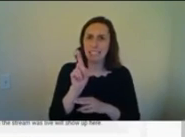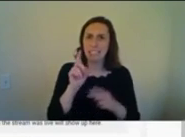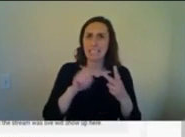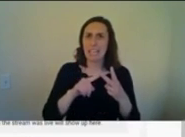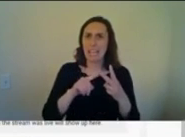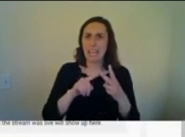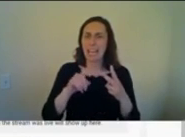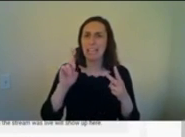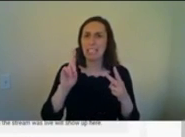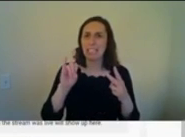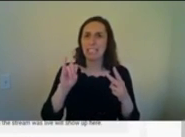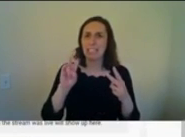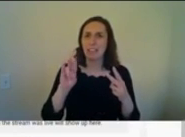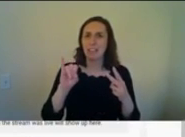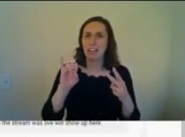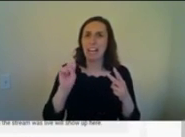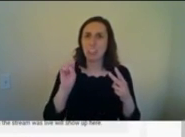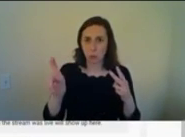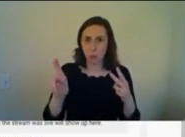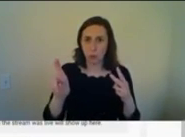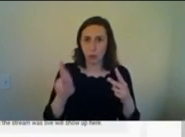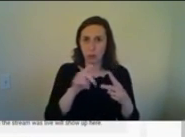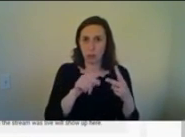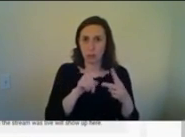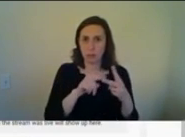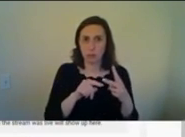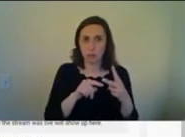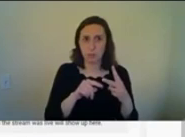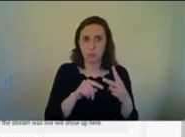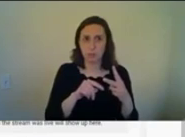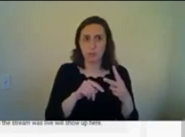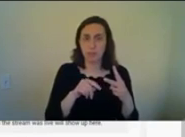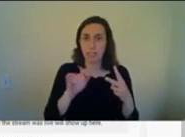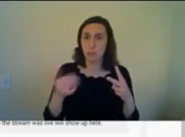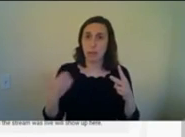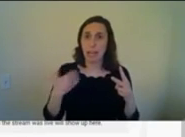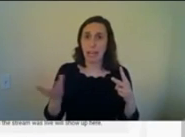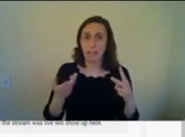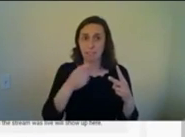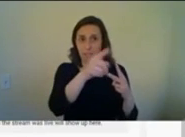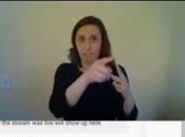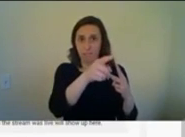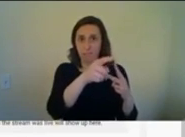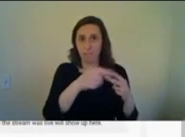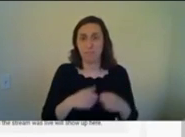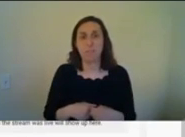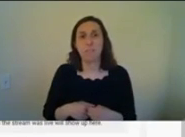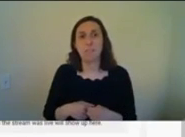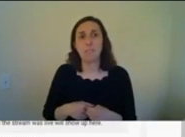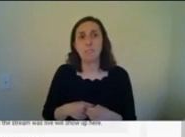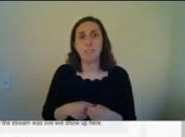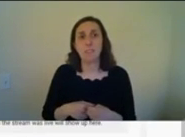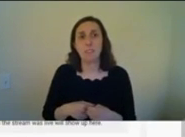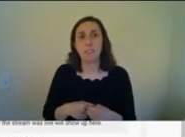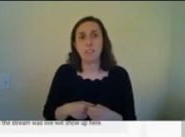If I do this type of division, this is what I have. And this was made out